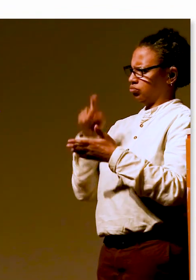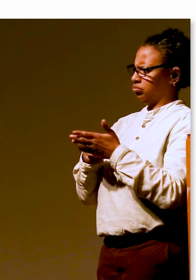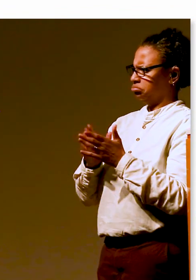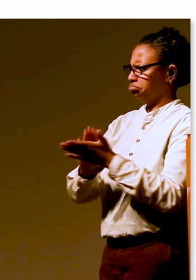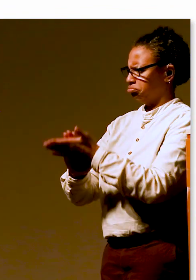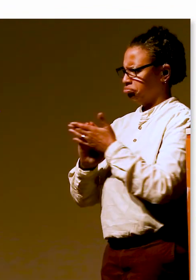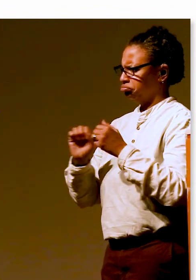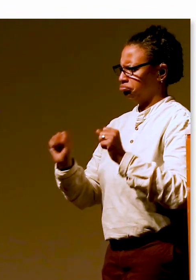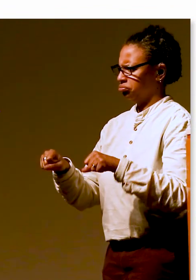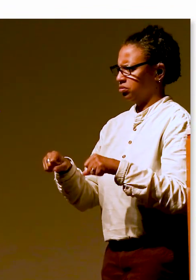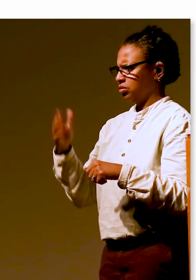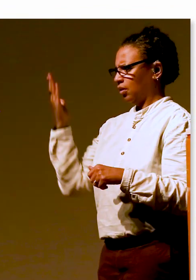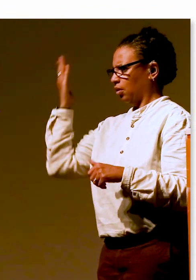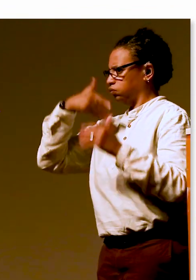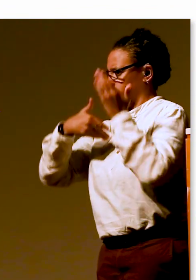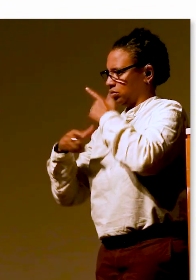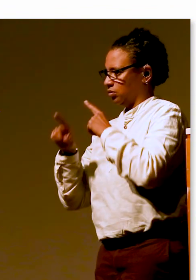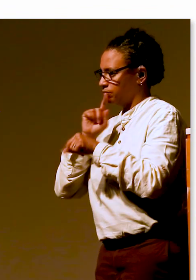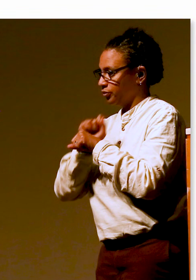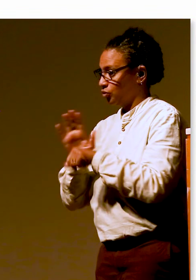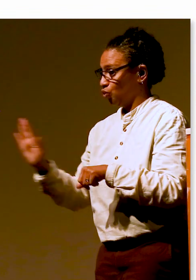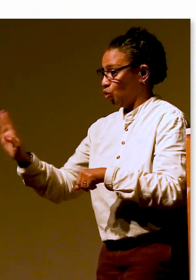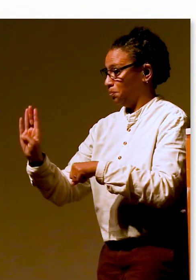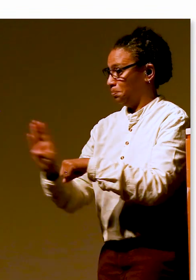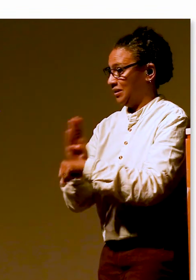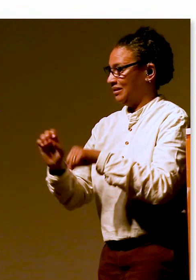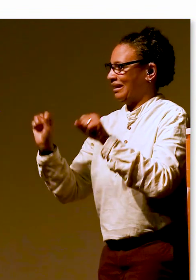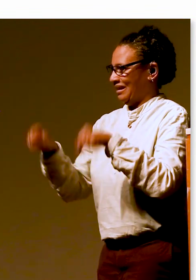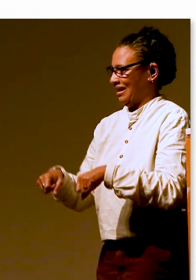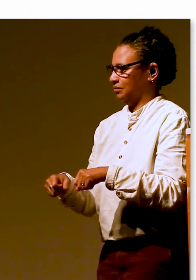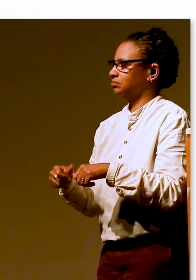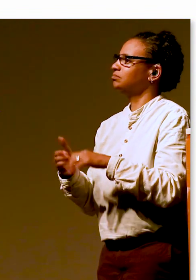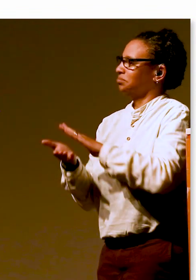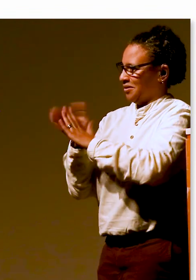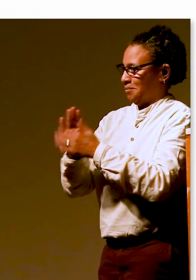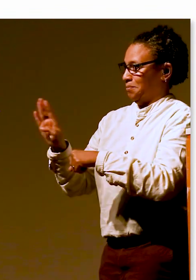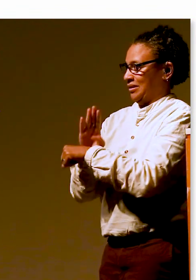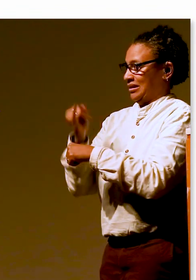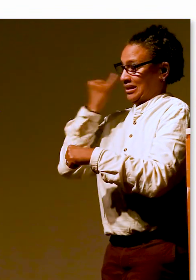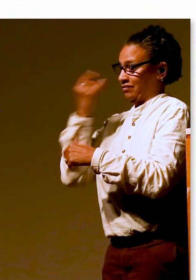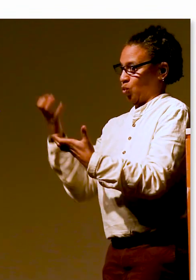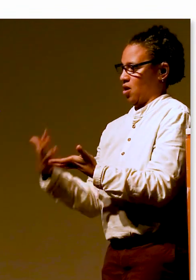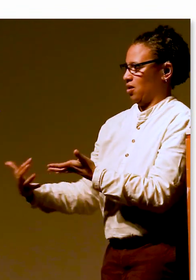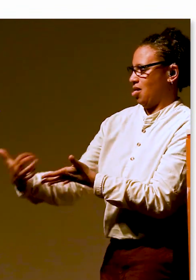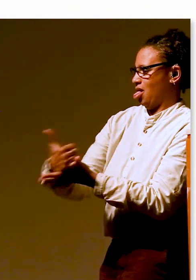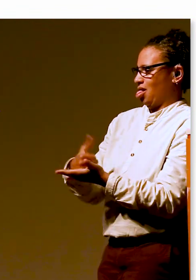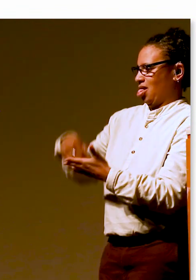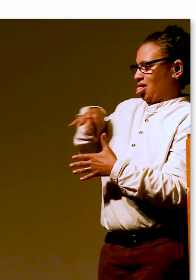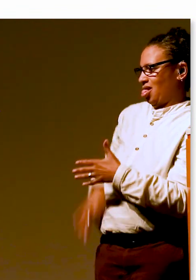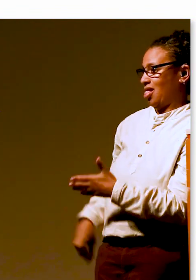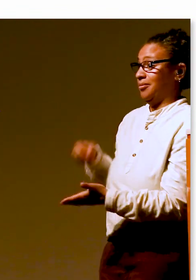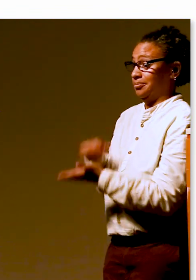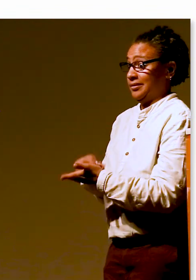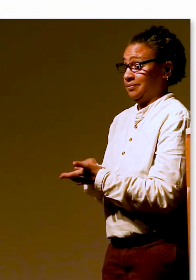time, and how virtuous and pure certain spaces can or should be. and trying to just